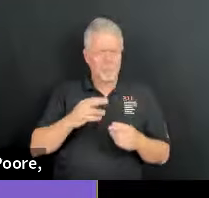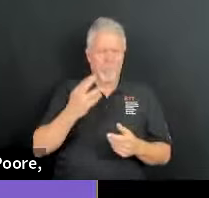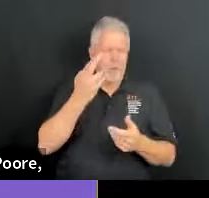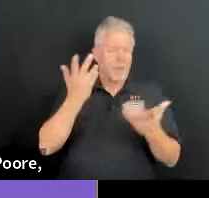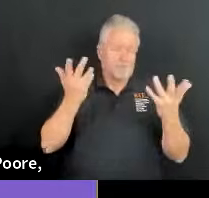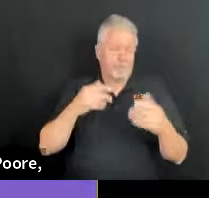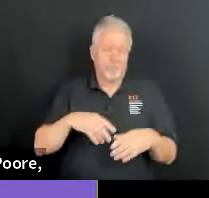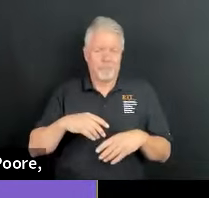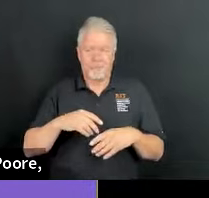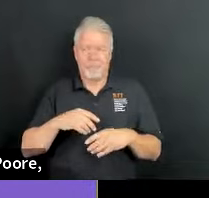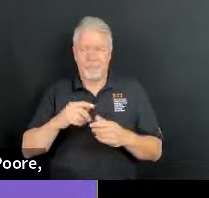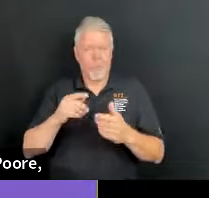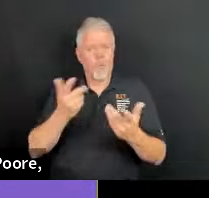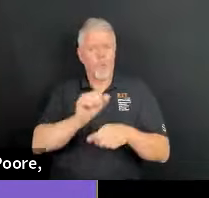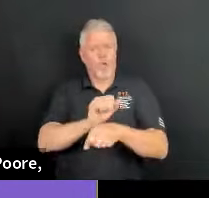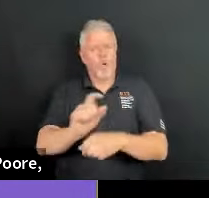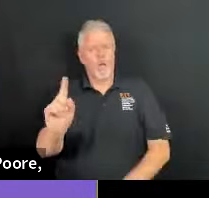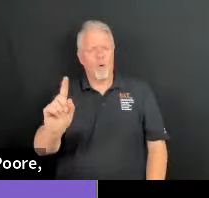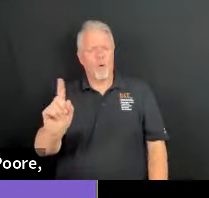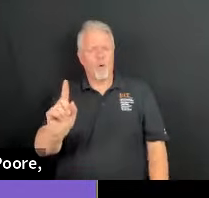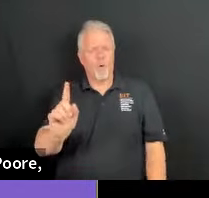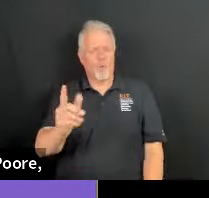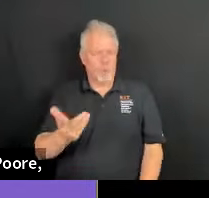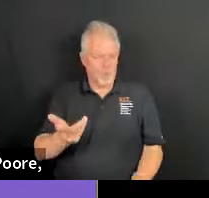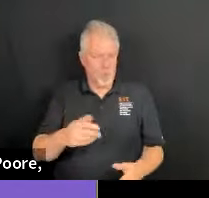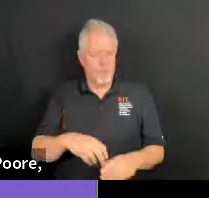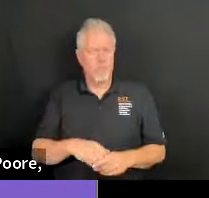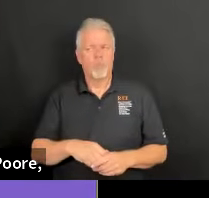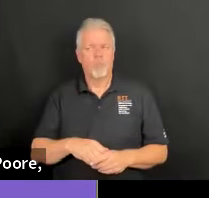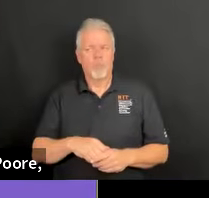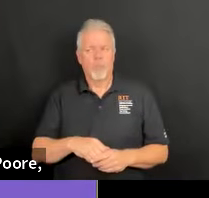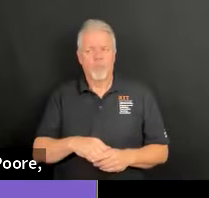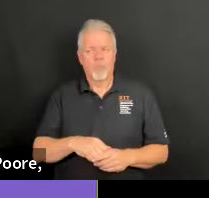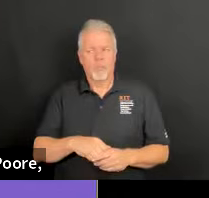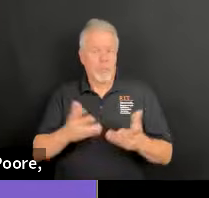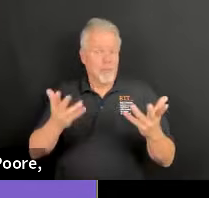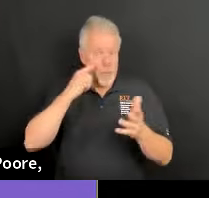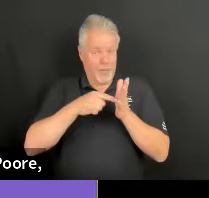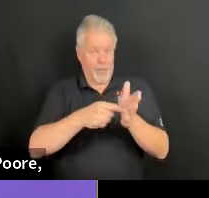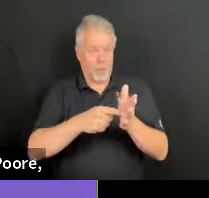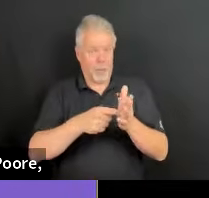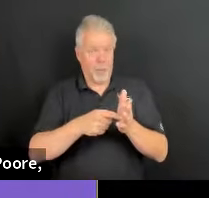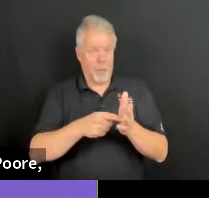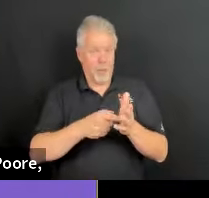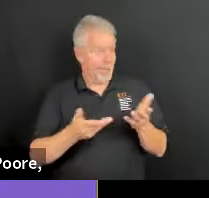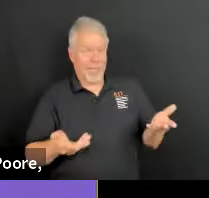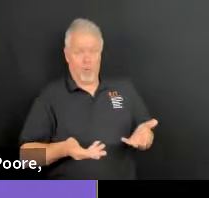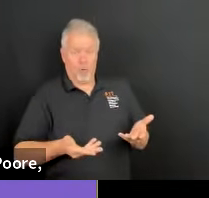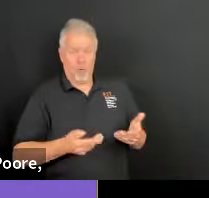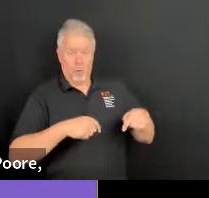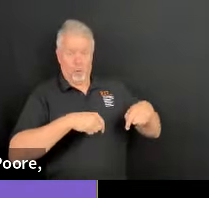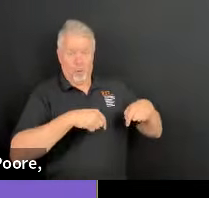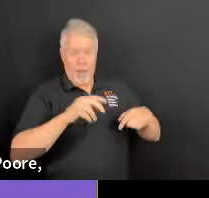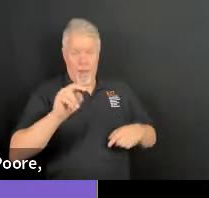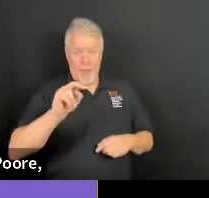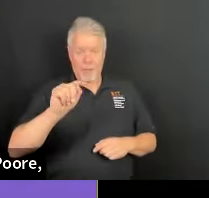psychologists, whoever within the mental health teams. We have a severe lack of them working with the deaf community.